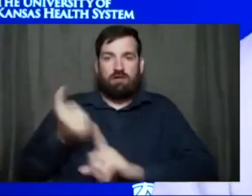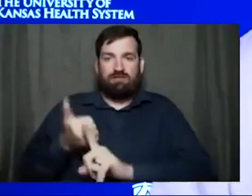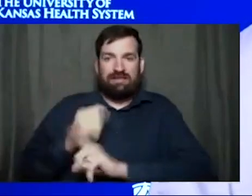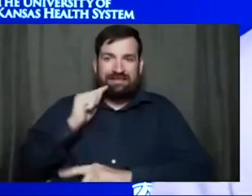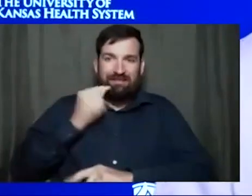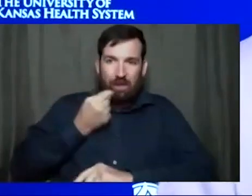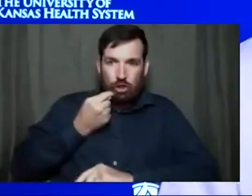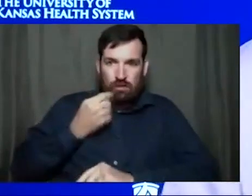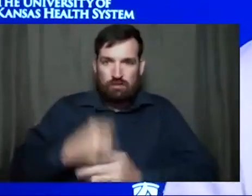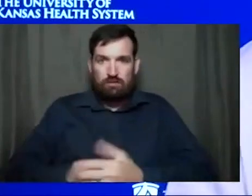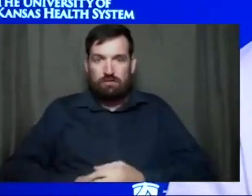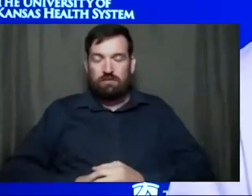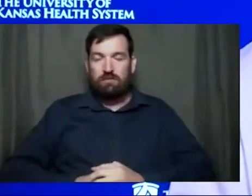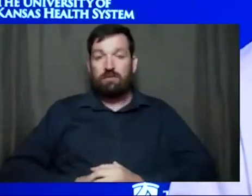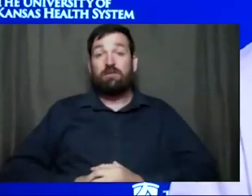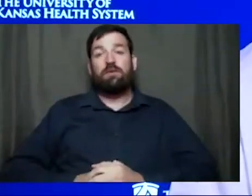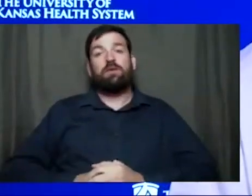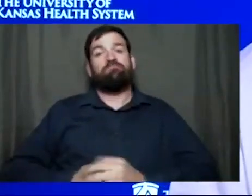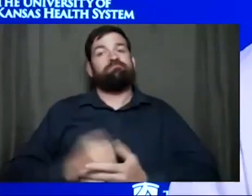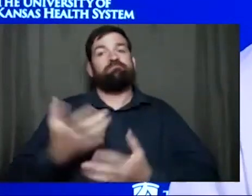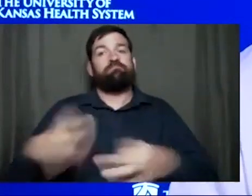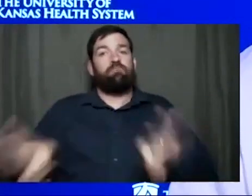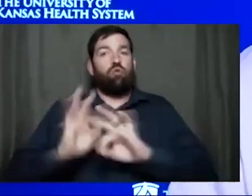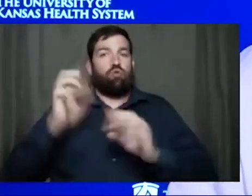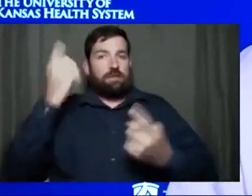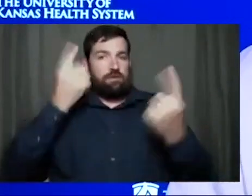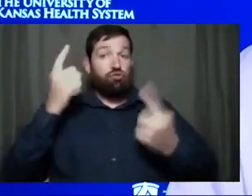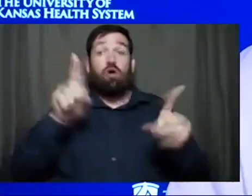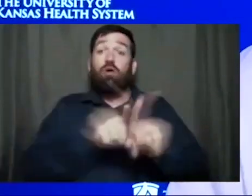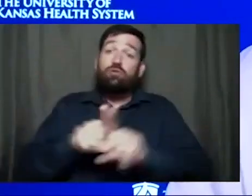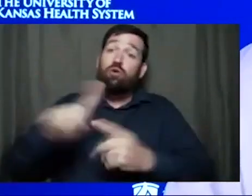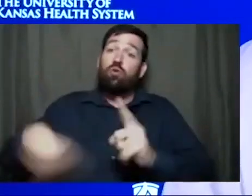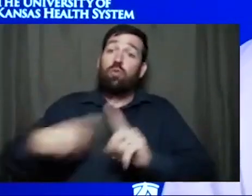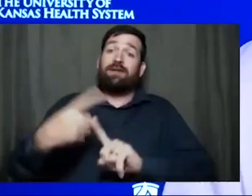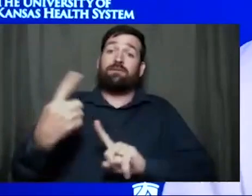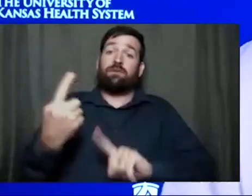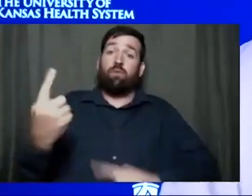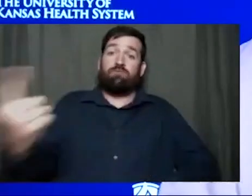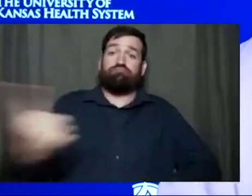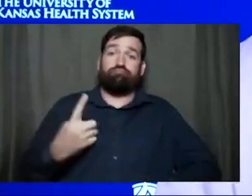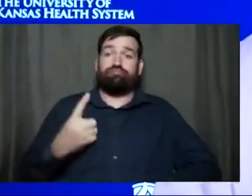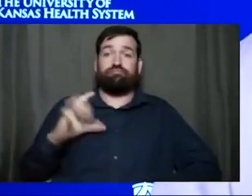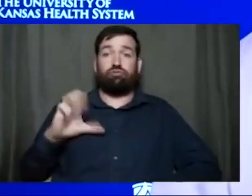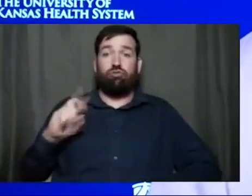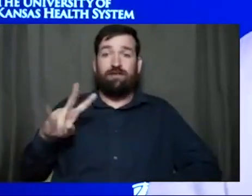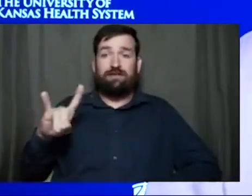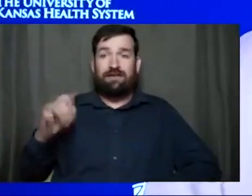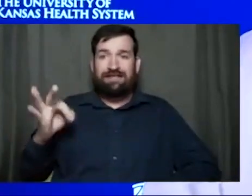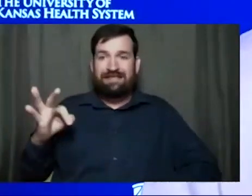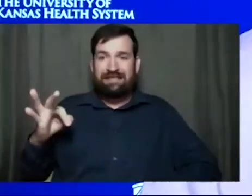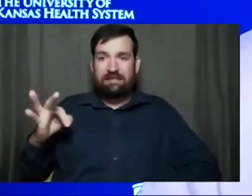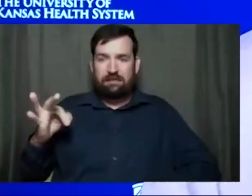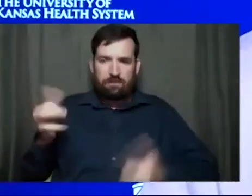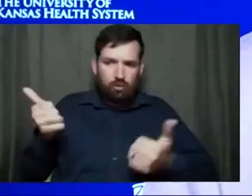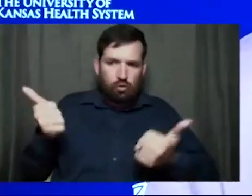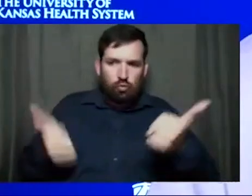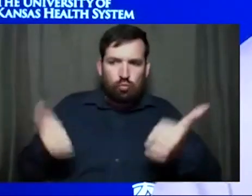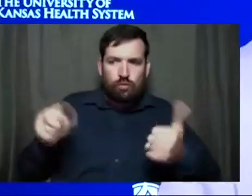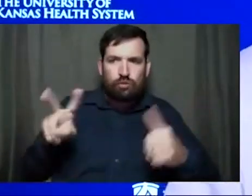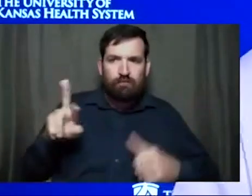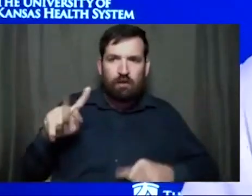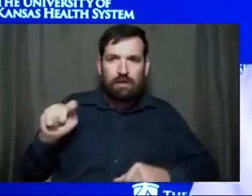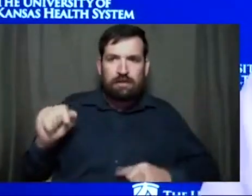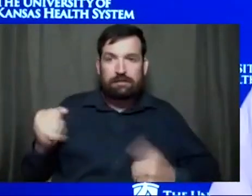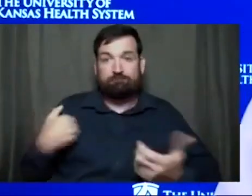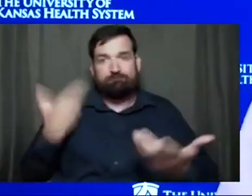thing to consider. Also, when somebody comes in with COVID-19, we have no way of knowing which variant that is. We